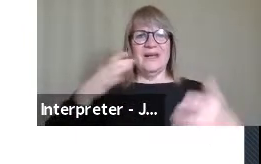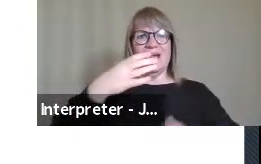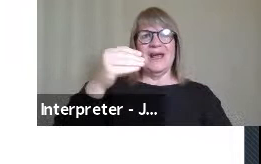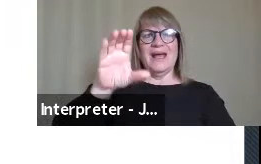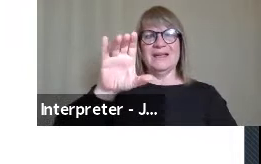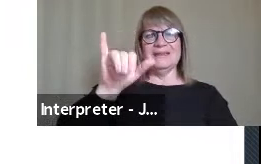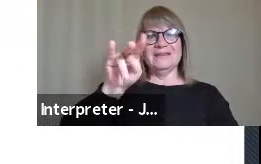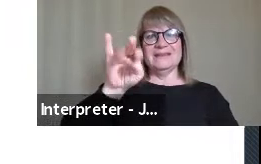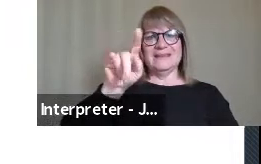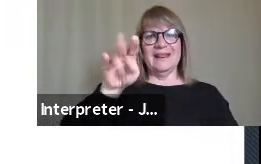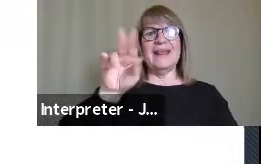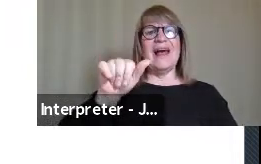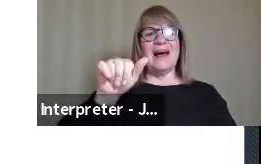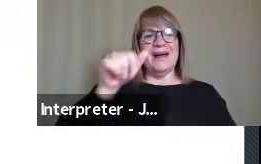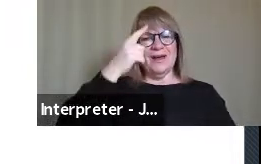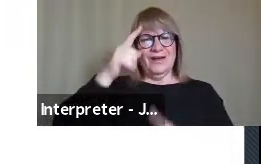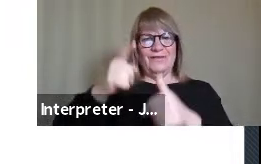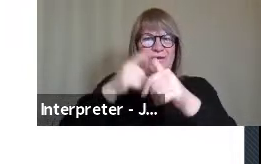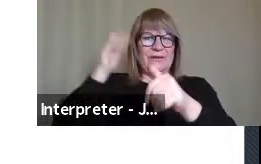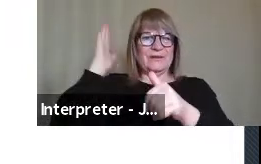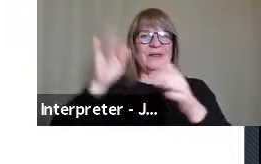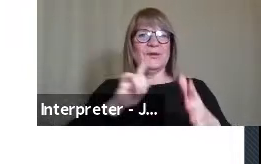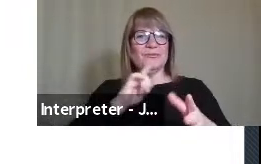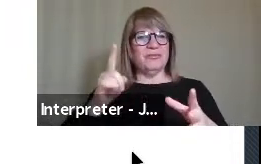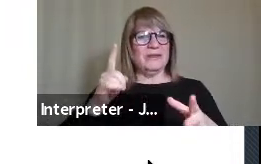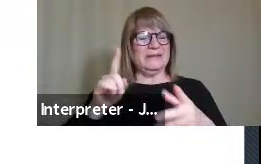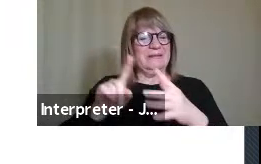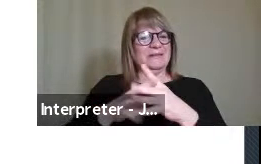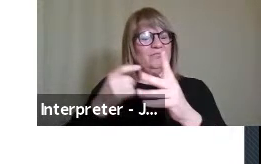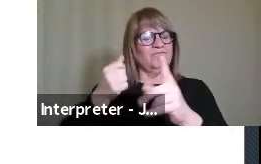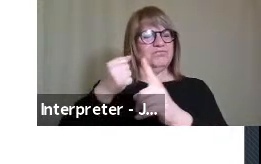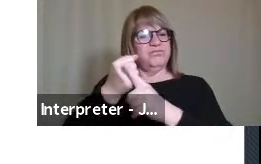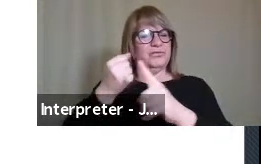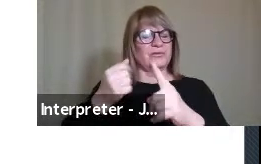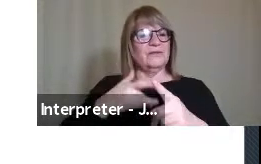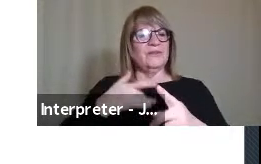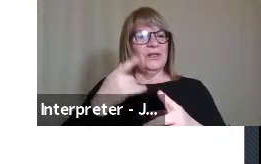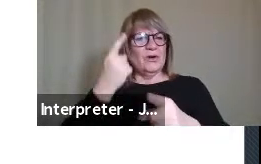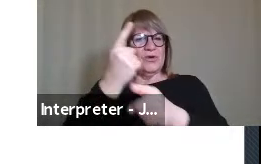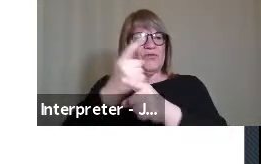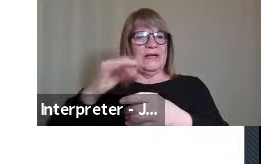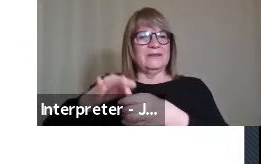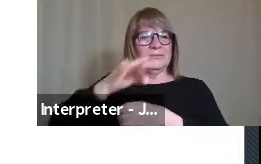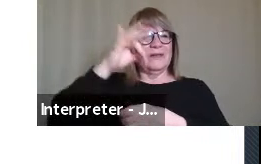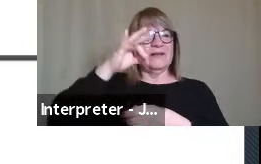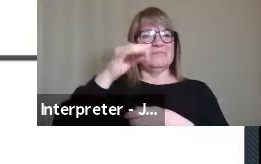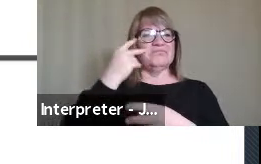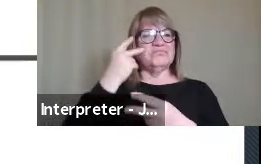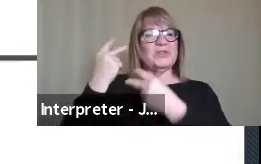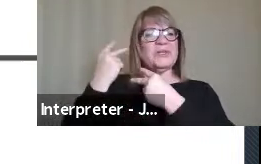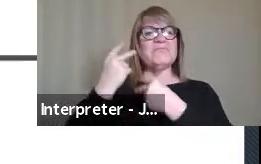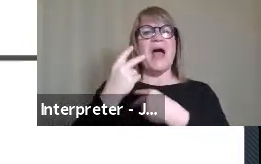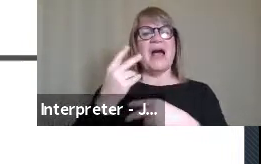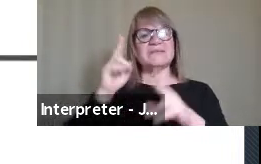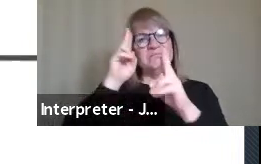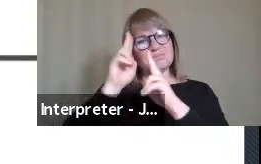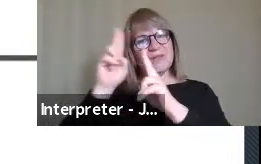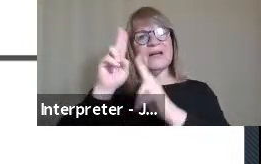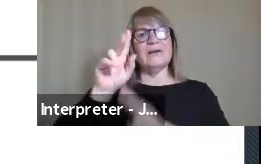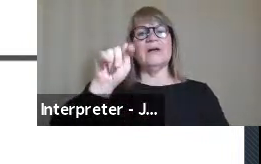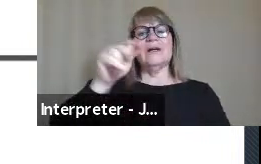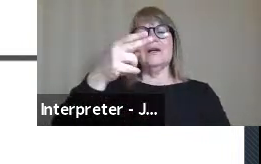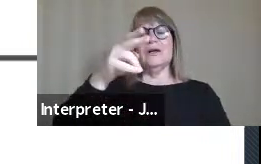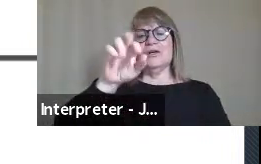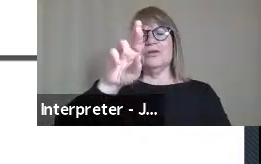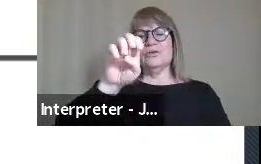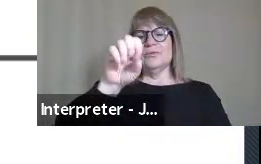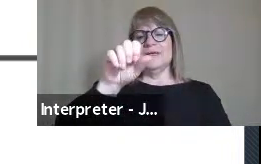off um in the the right spirit of of these reflections um and remembering theresa martinez um so i'm going